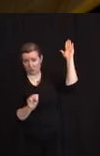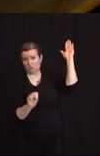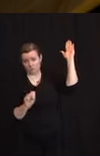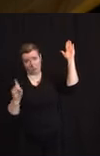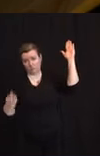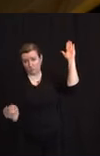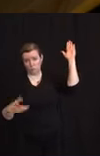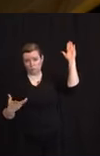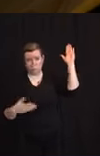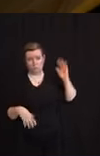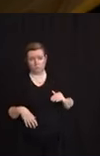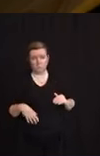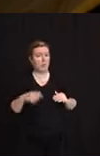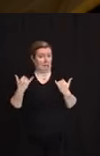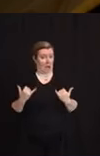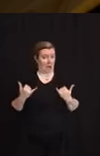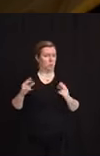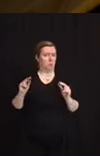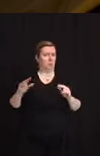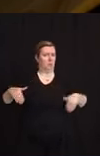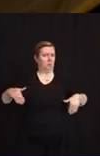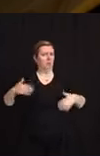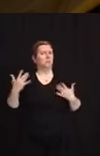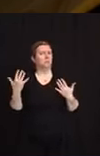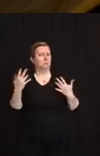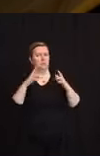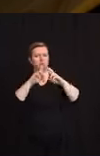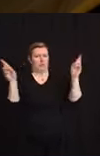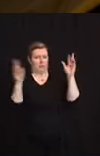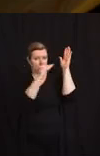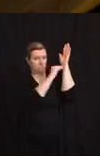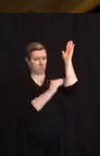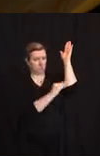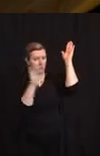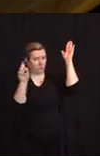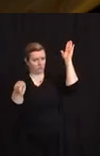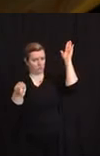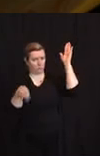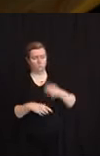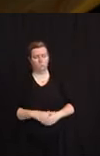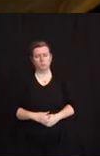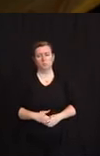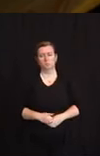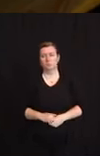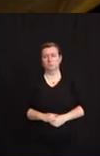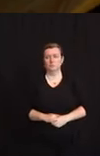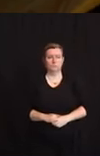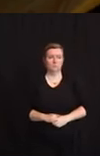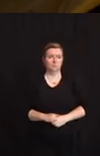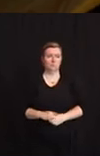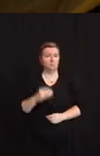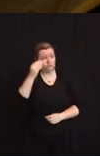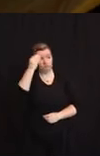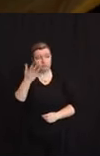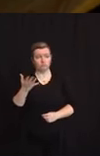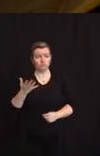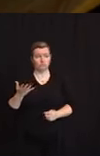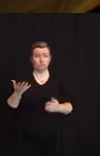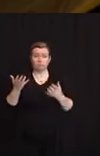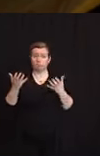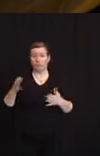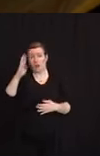do. We expect this heavy hospitalization to go through mid-May, by the way. It's flattened